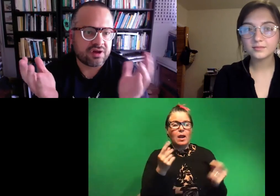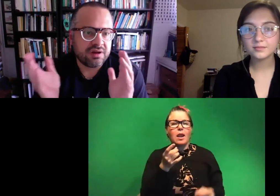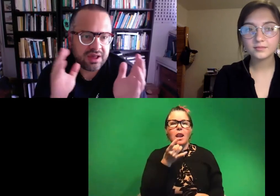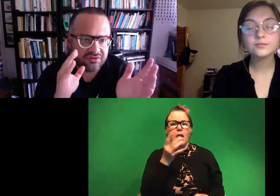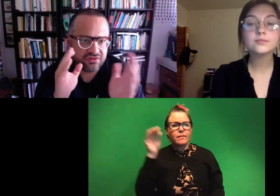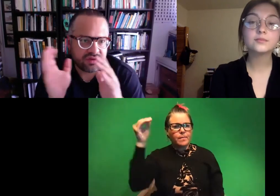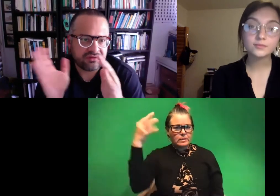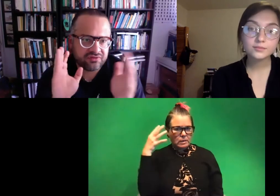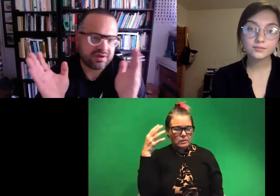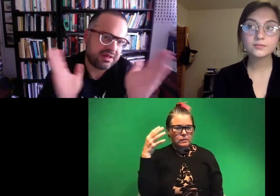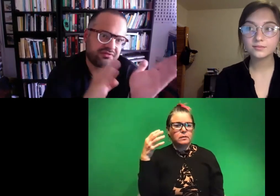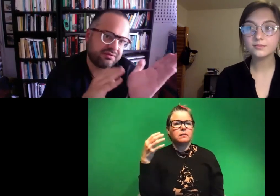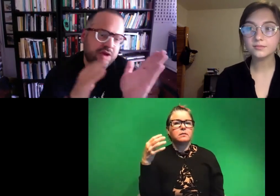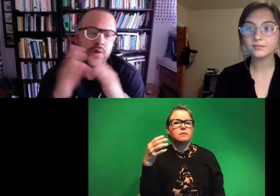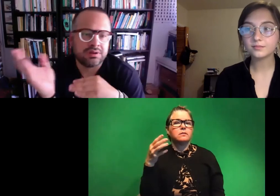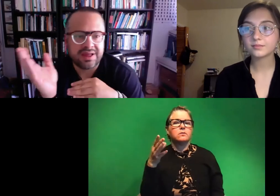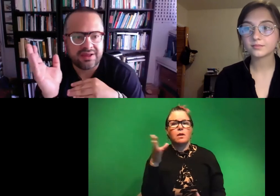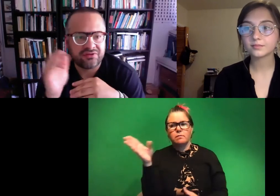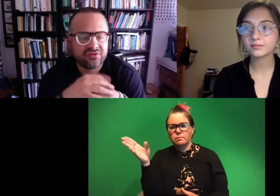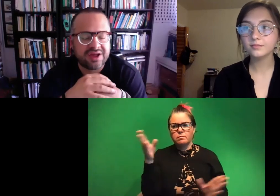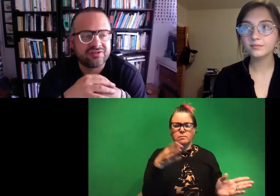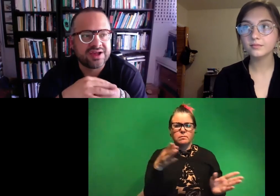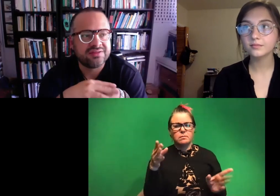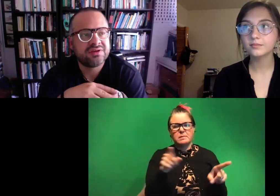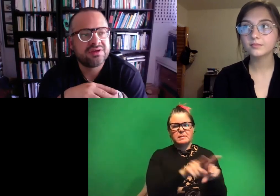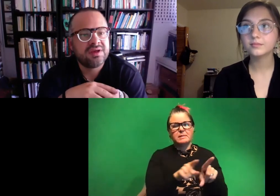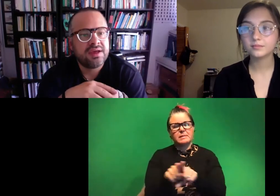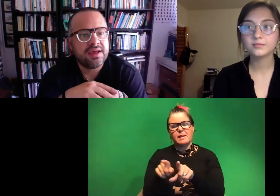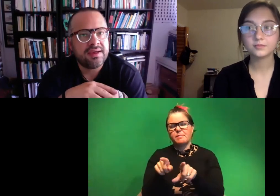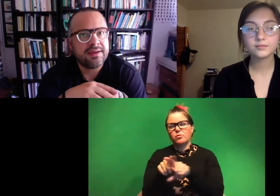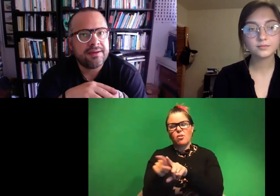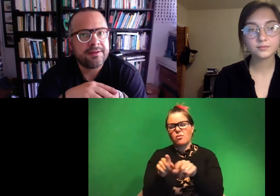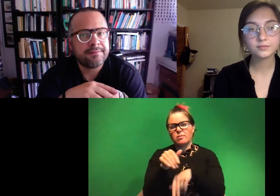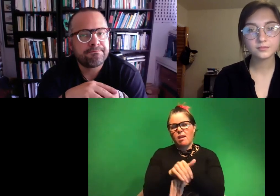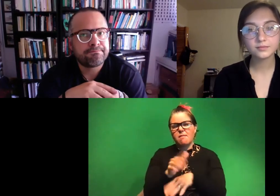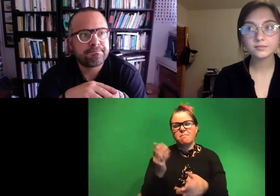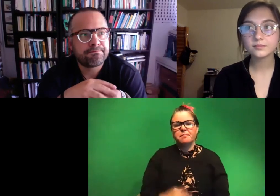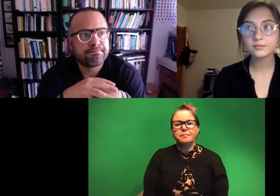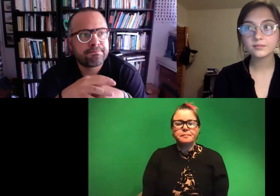the sun as equal as night.